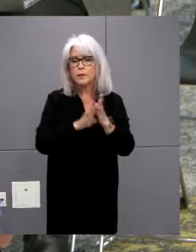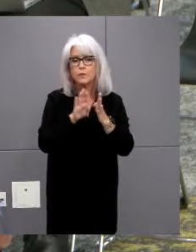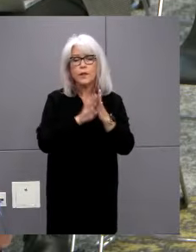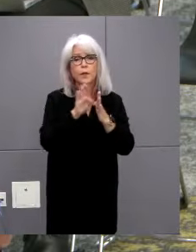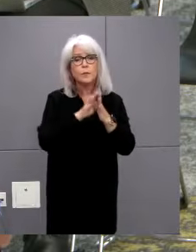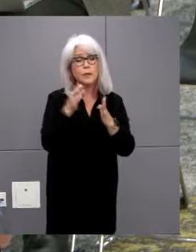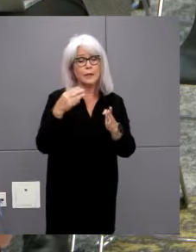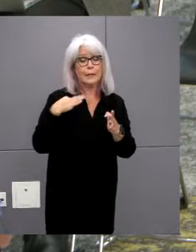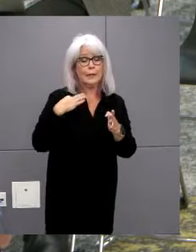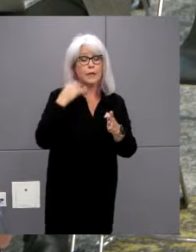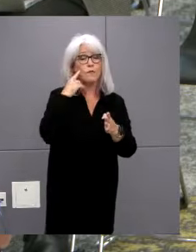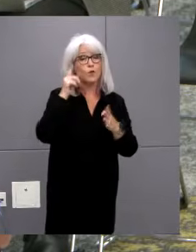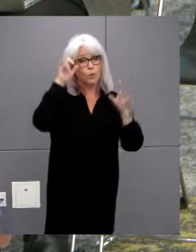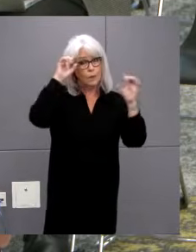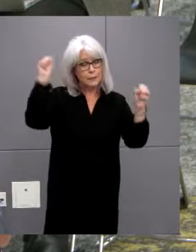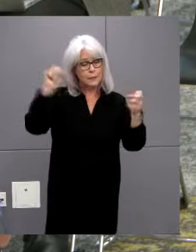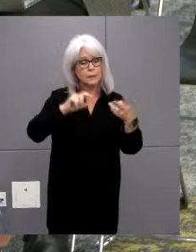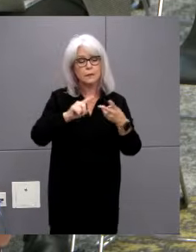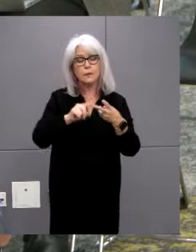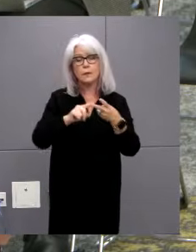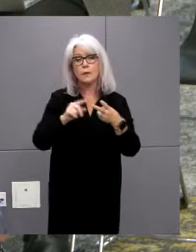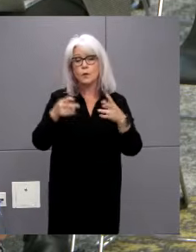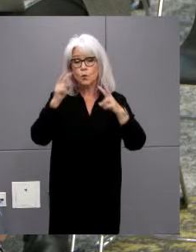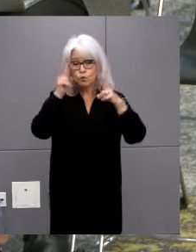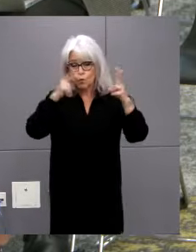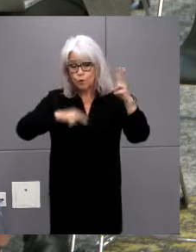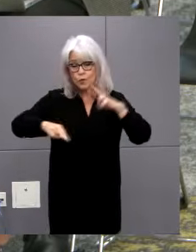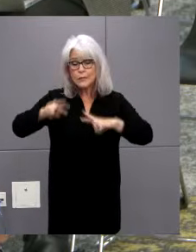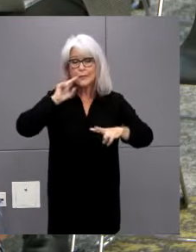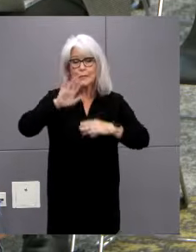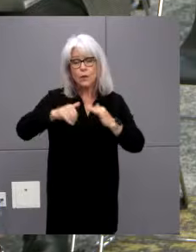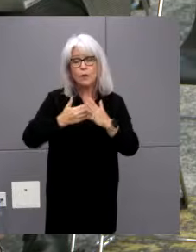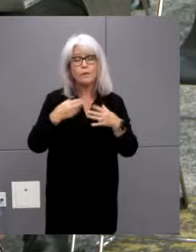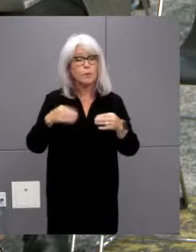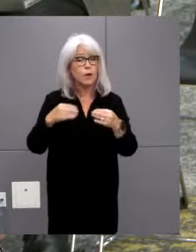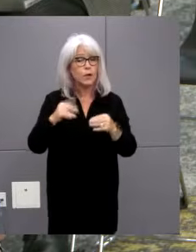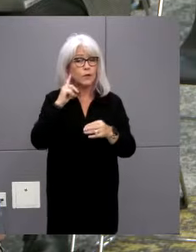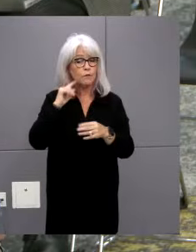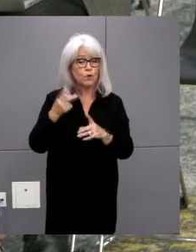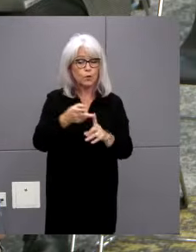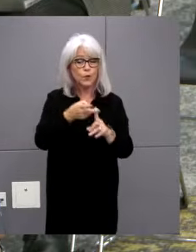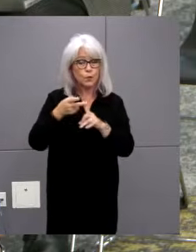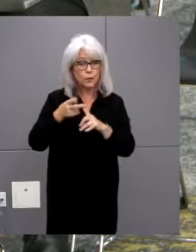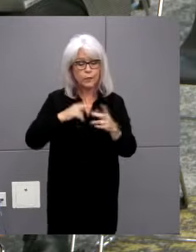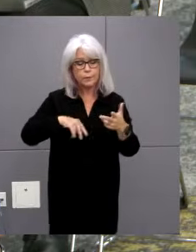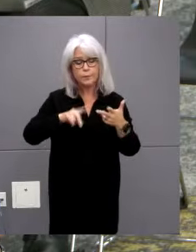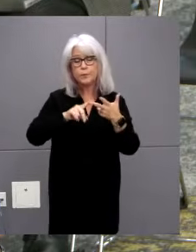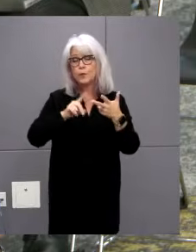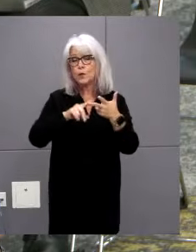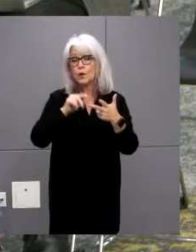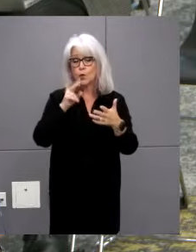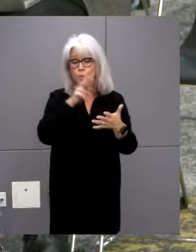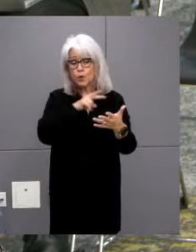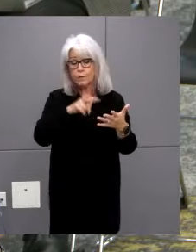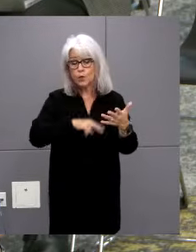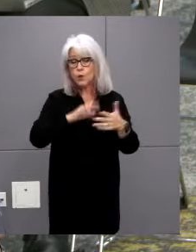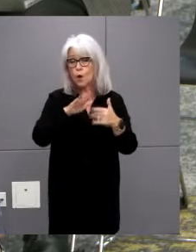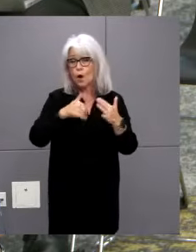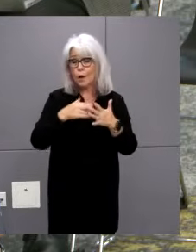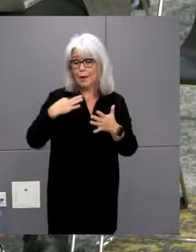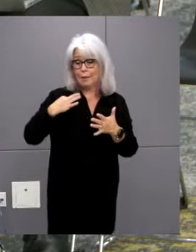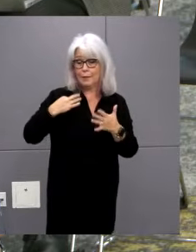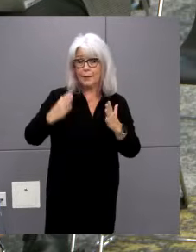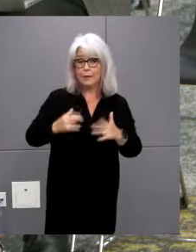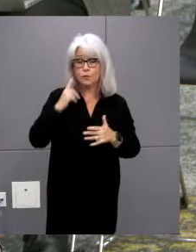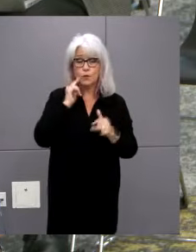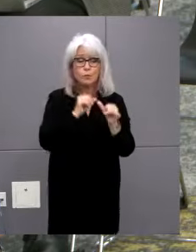for the presidency, 2, oversee marketing for the recruitment process, 3, review all applications for the position of